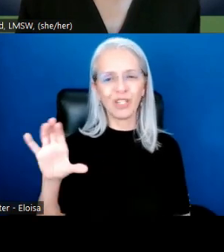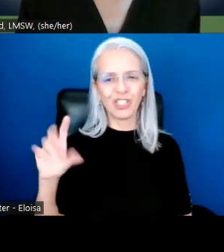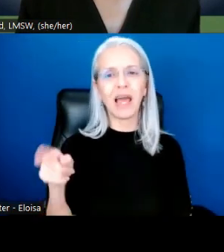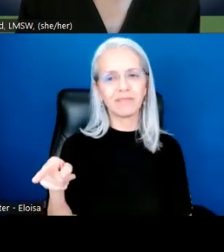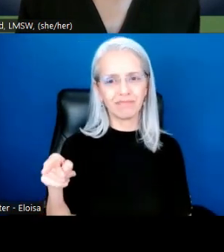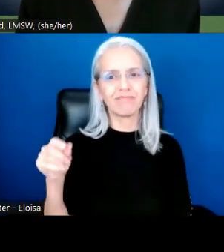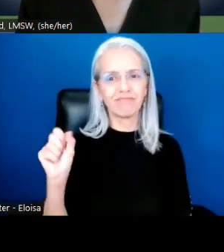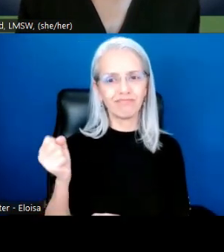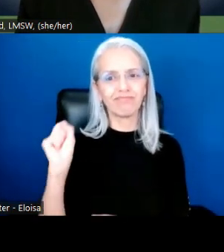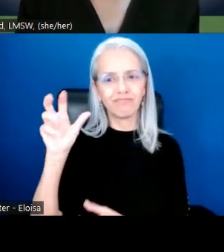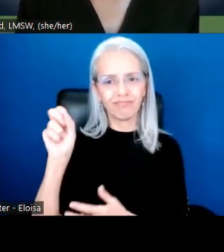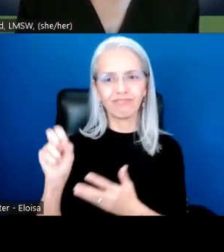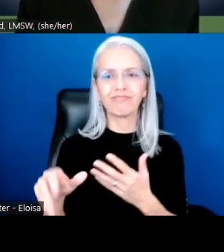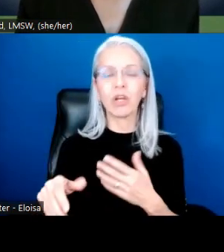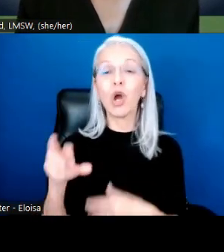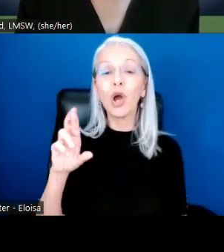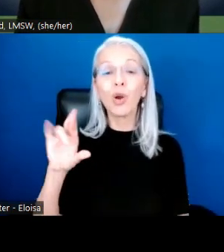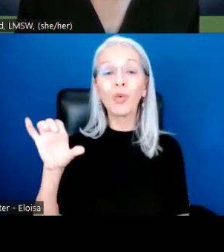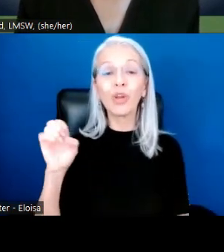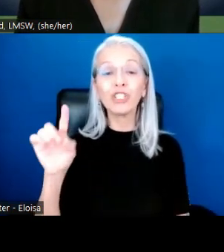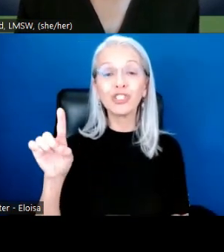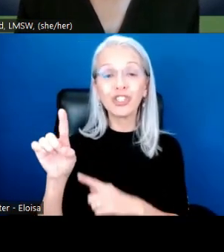gosh. Richard has